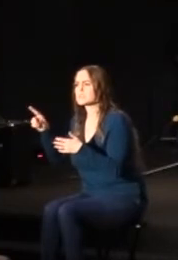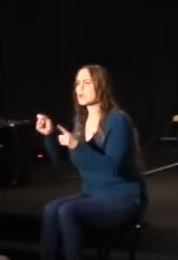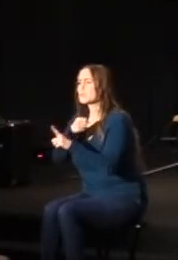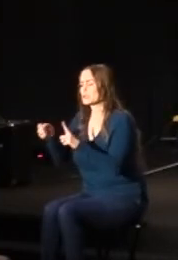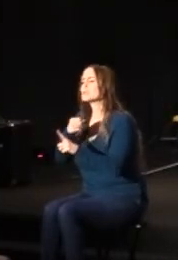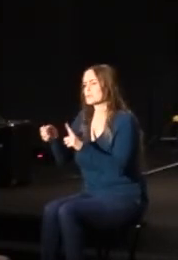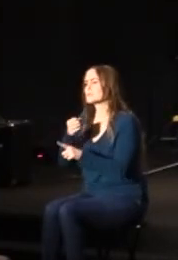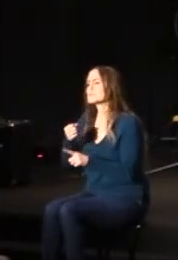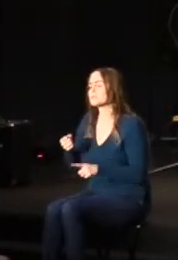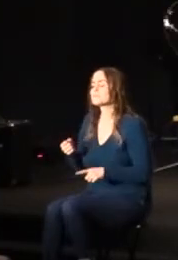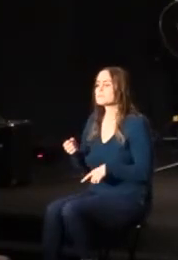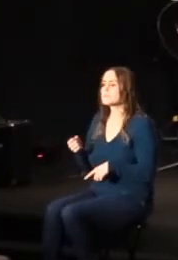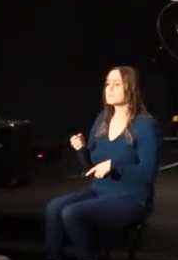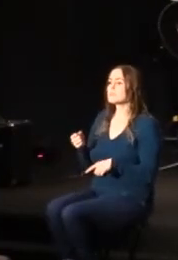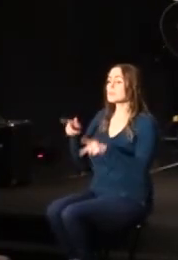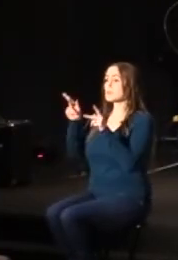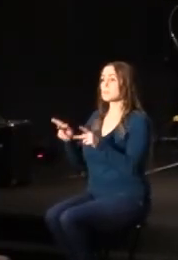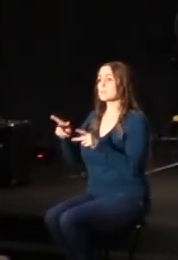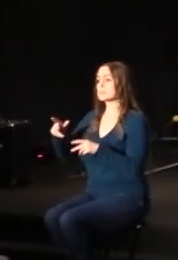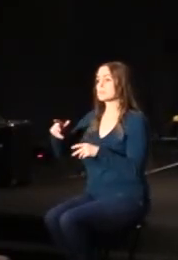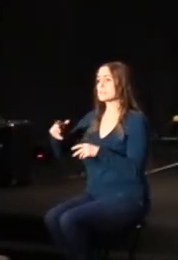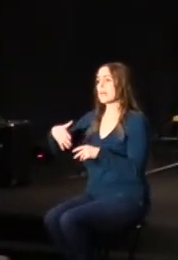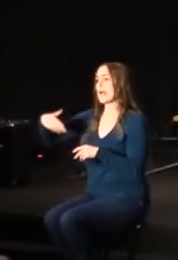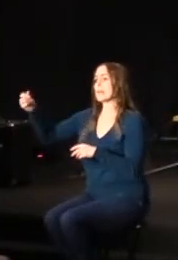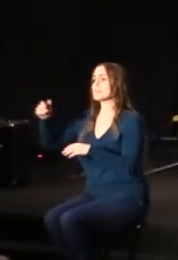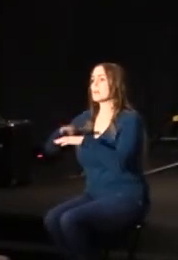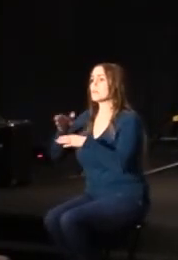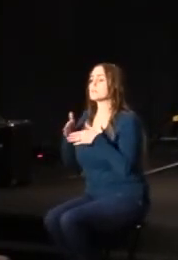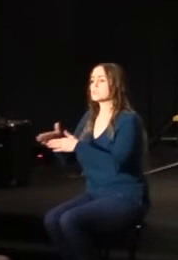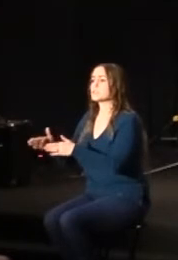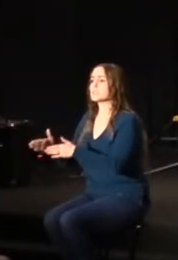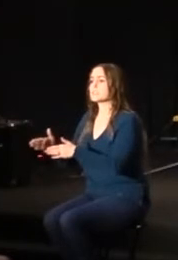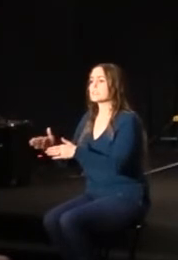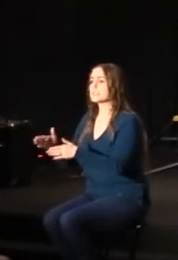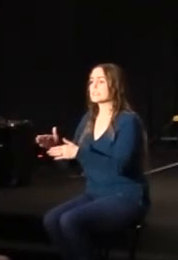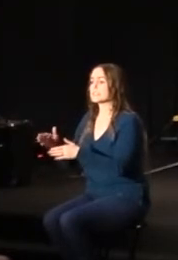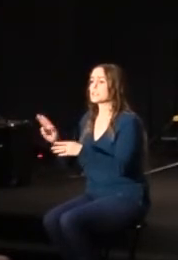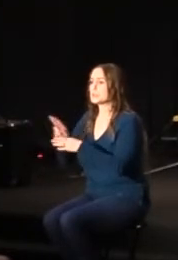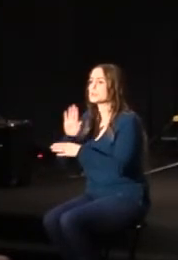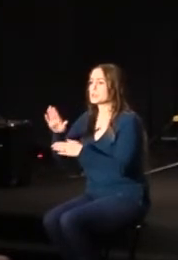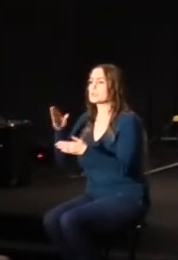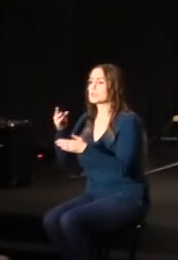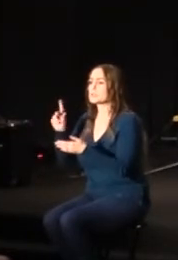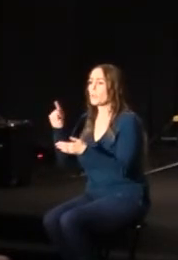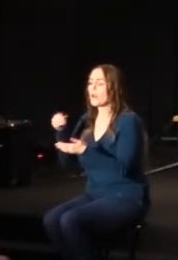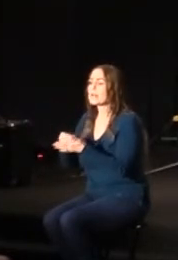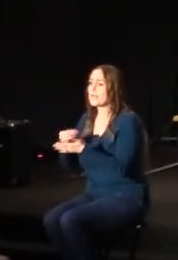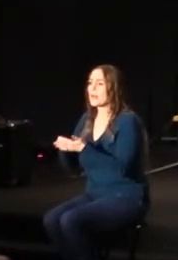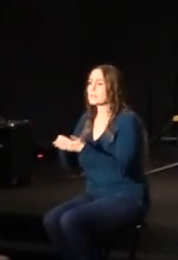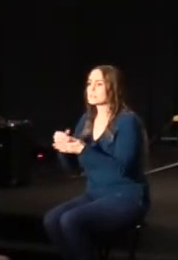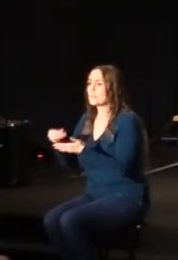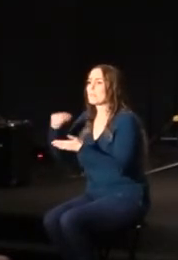money that you gave us, even if the person out on the street corner that you gave 20 bucks to is going to go down the street and buy heroin with it, if your heart is in the